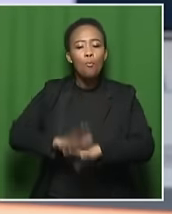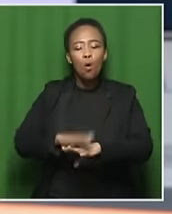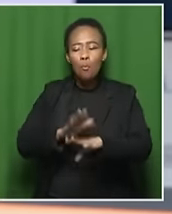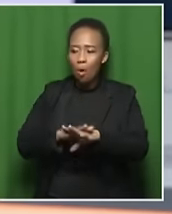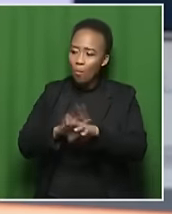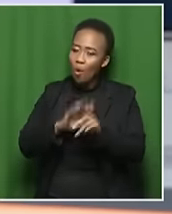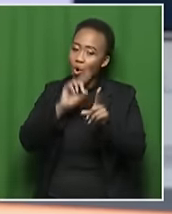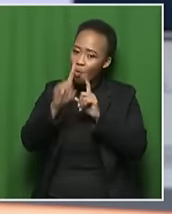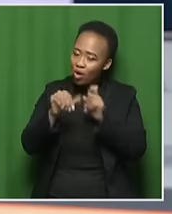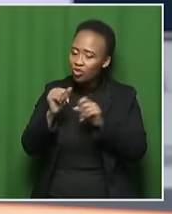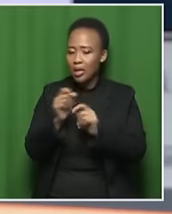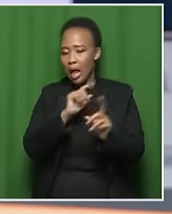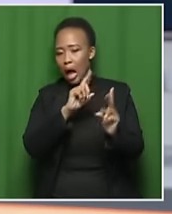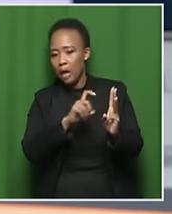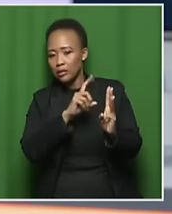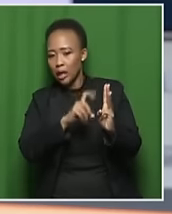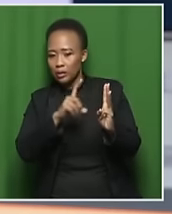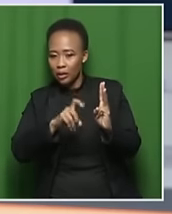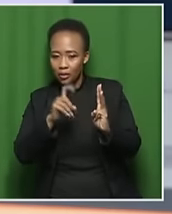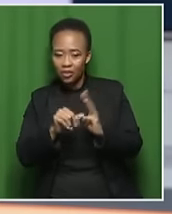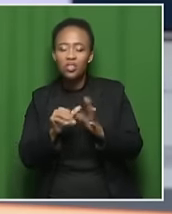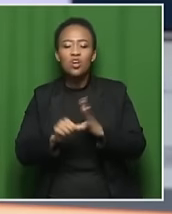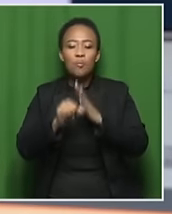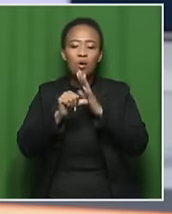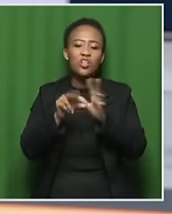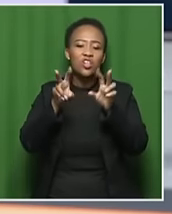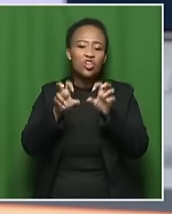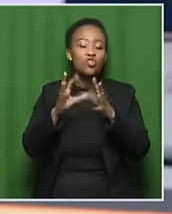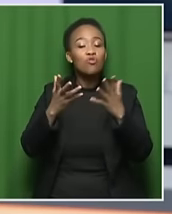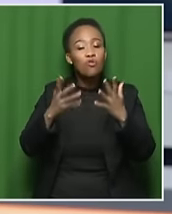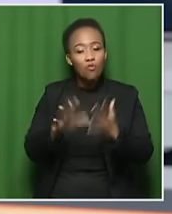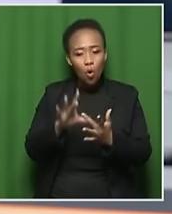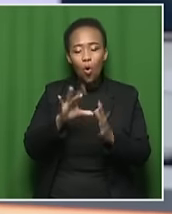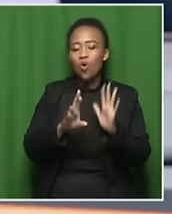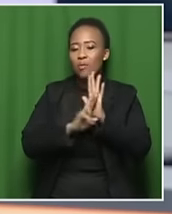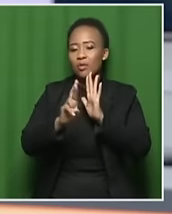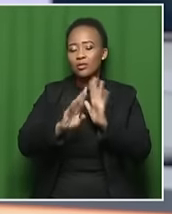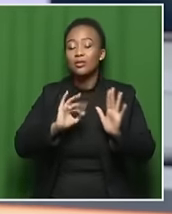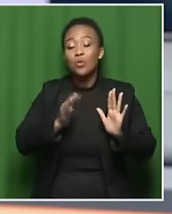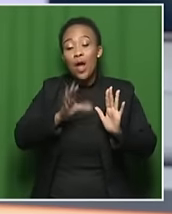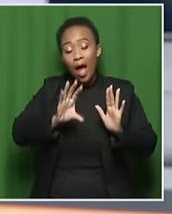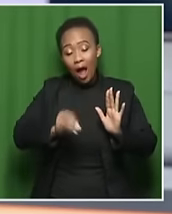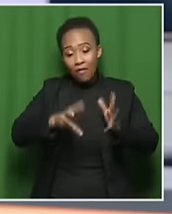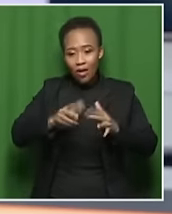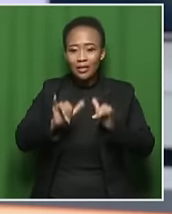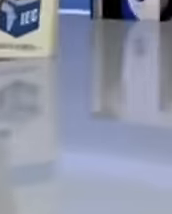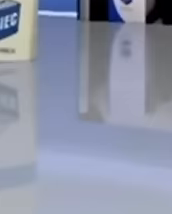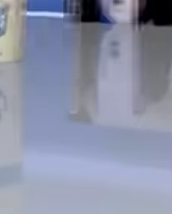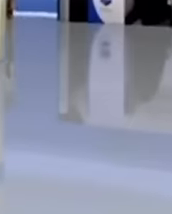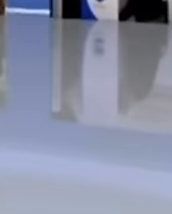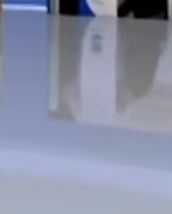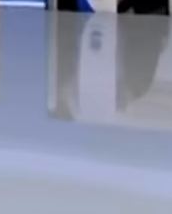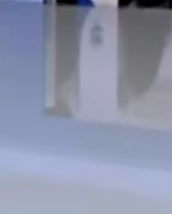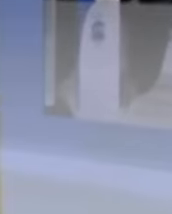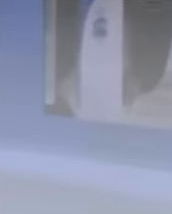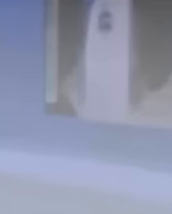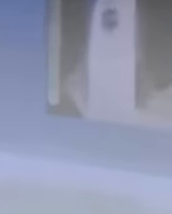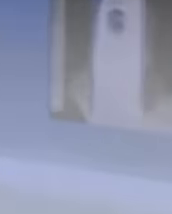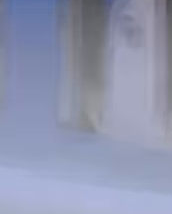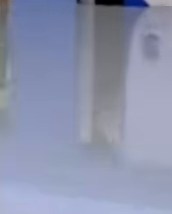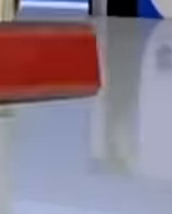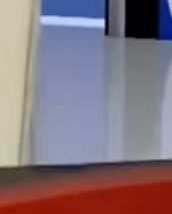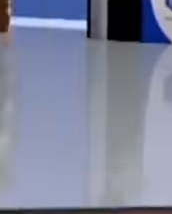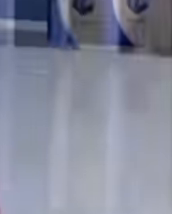asking about some of the pertinent issues to our elected representatives here this morning. So do stay with us.